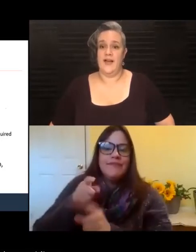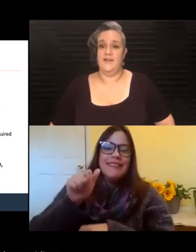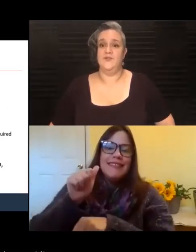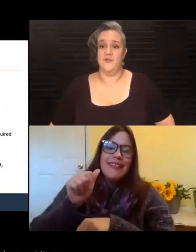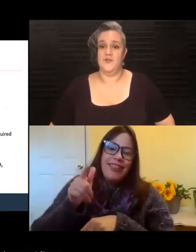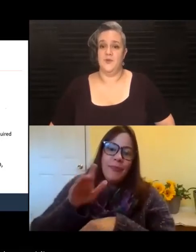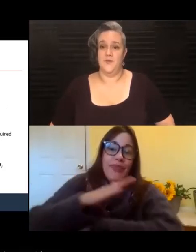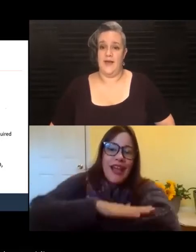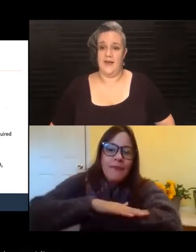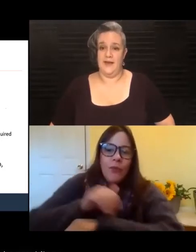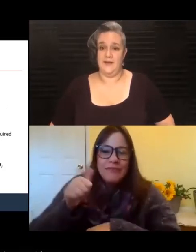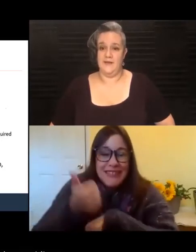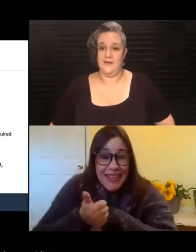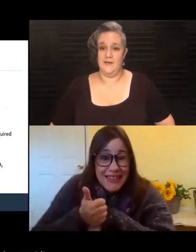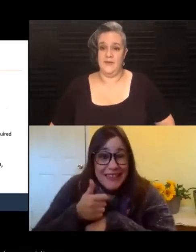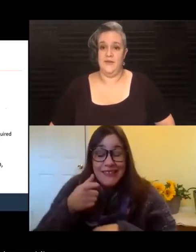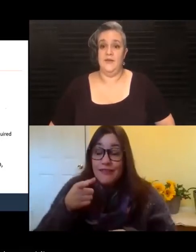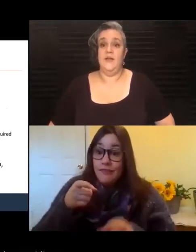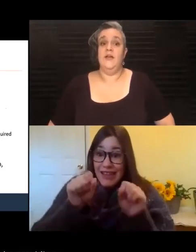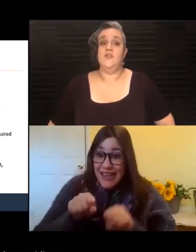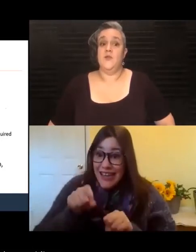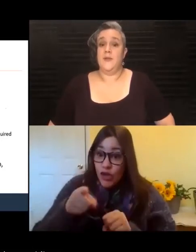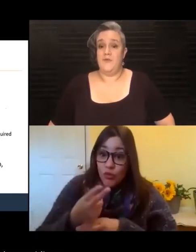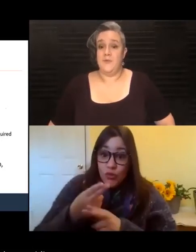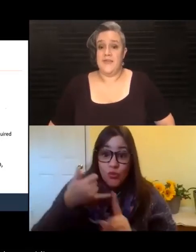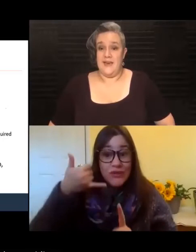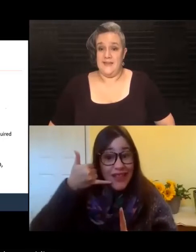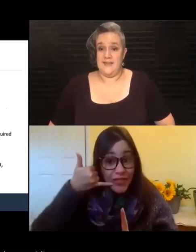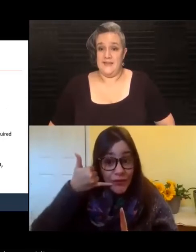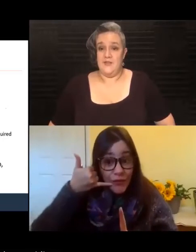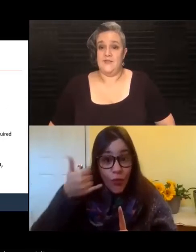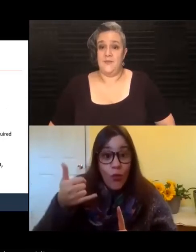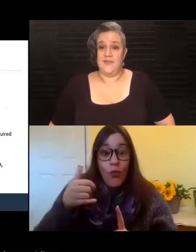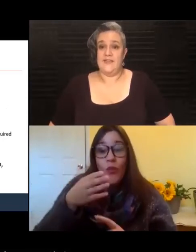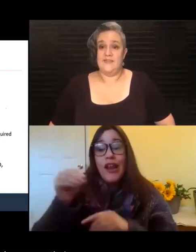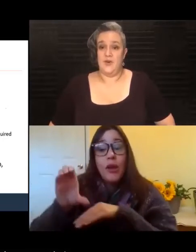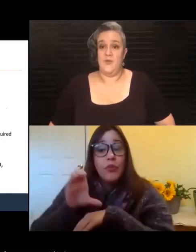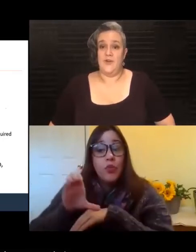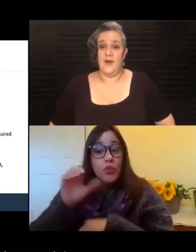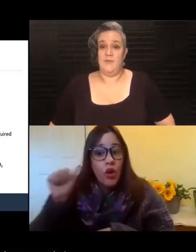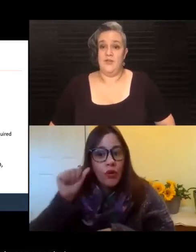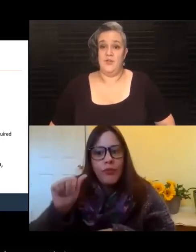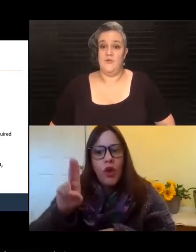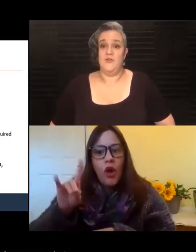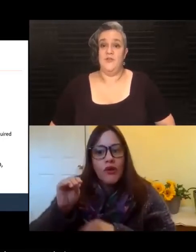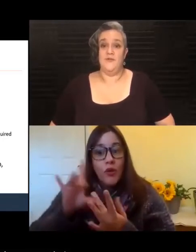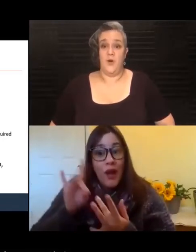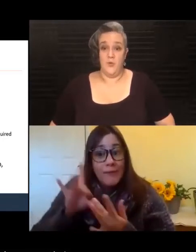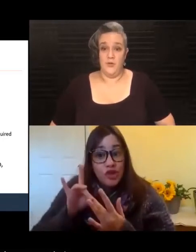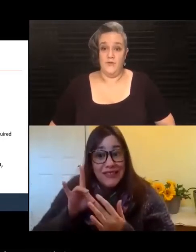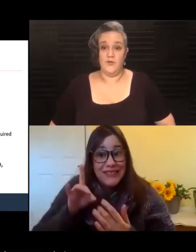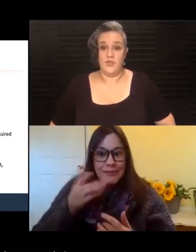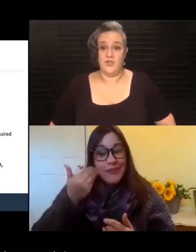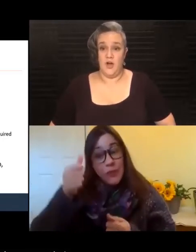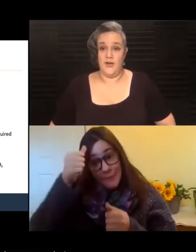what kind of service you're providing. So the platform settings, it's something to consider whether or not people can use their